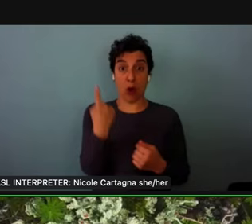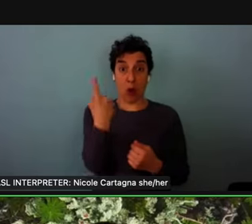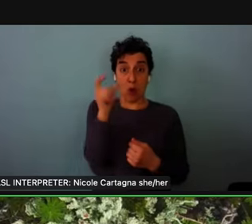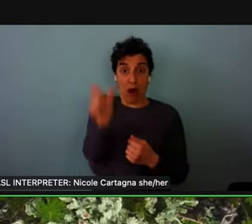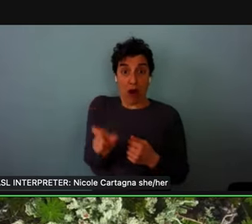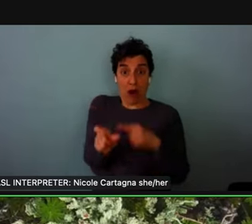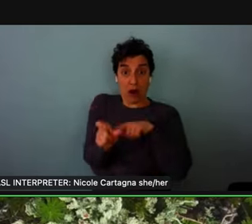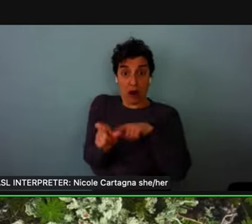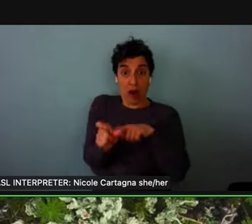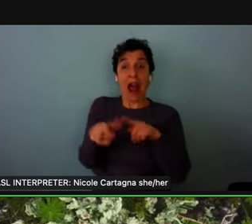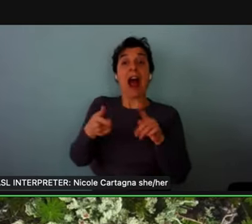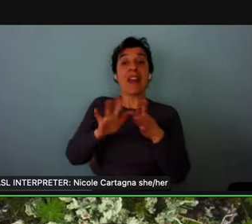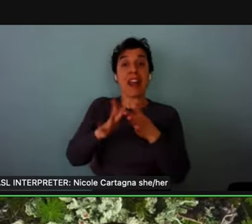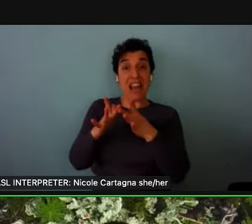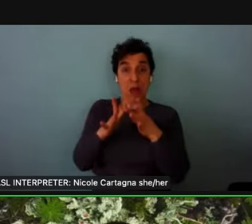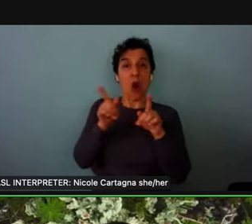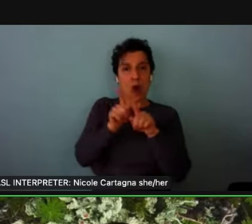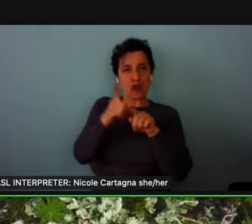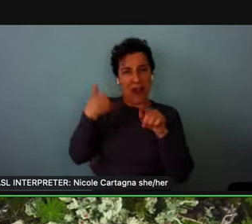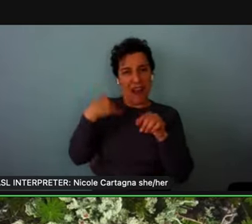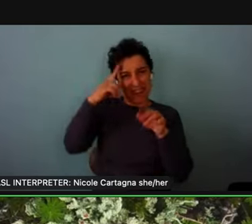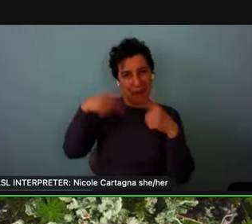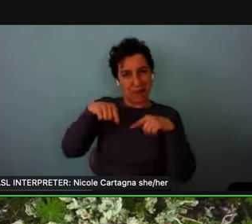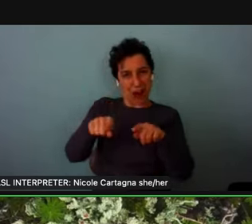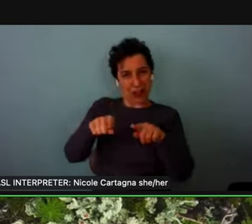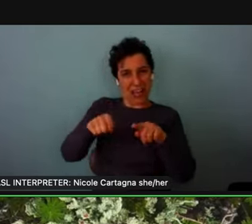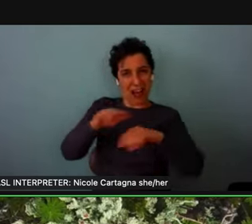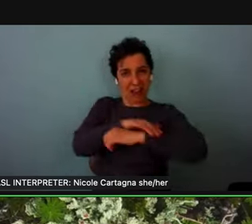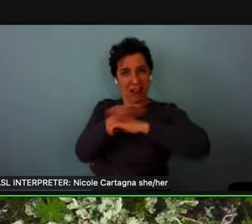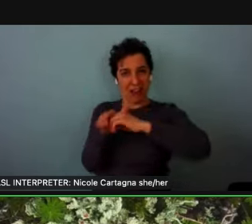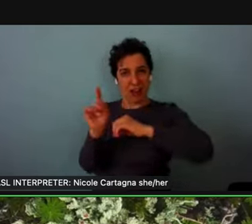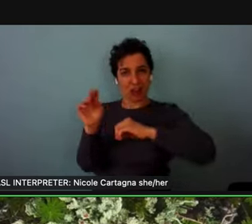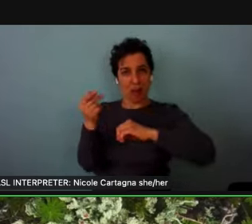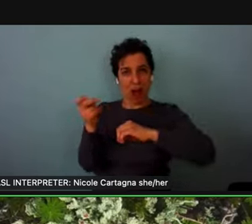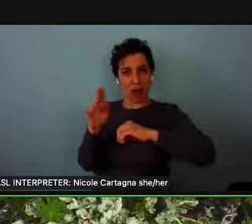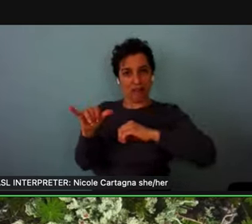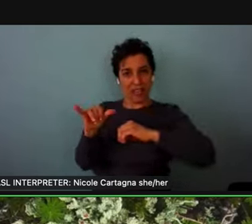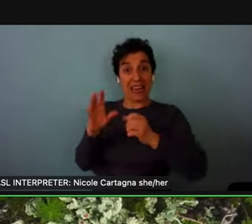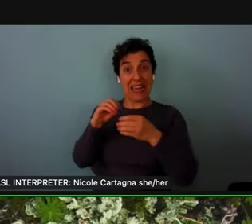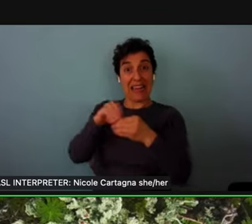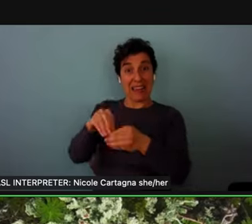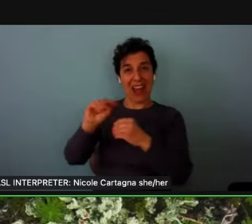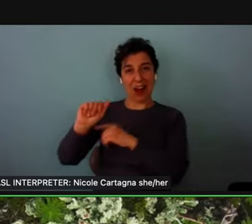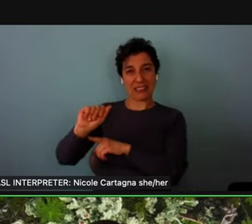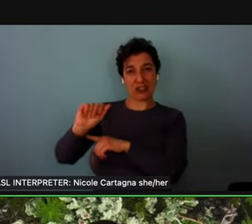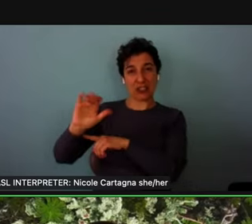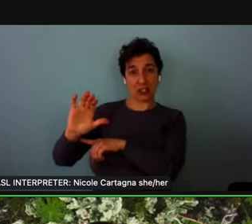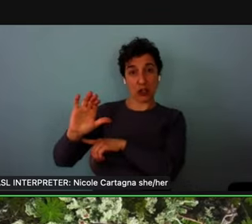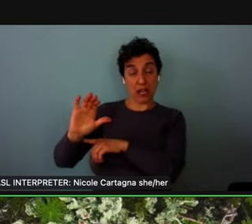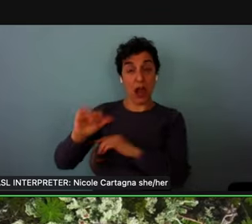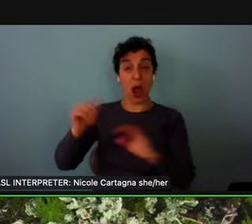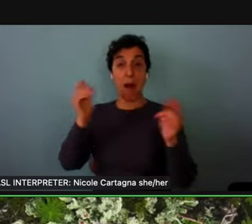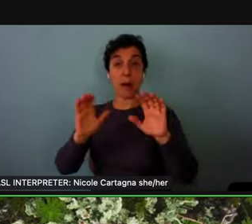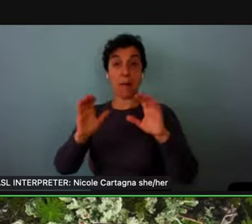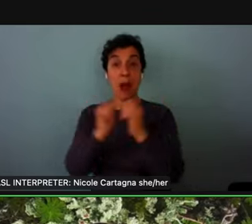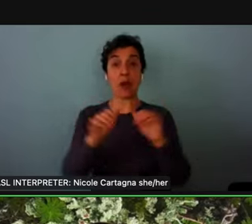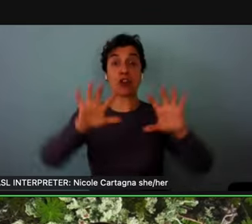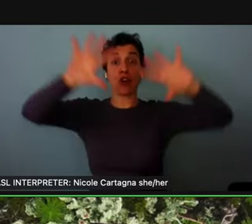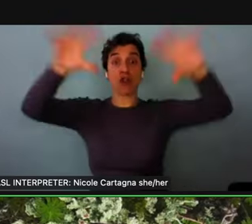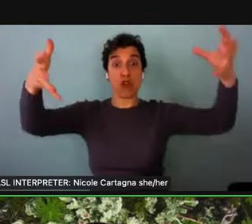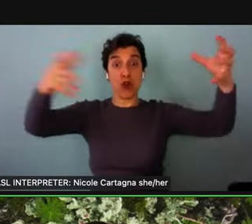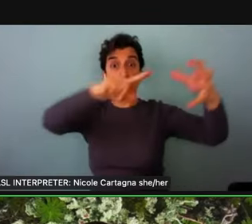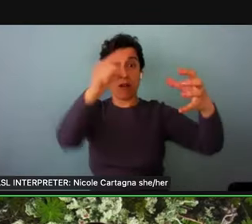networks also exhibit parallel topography in the association cortex. But compared to the group level, this topography is much